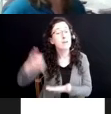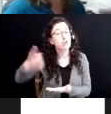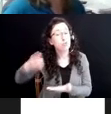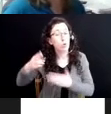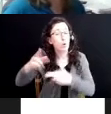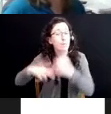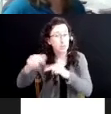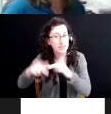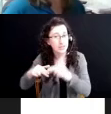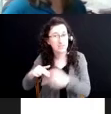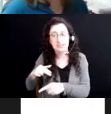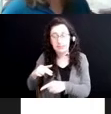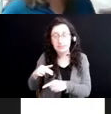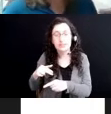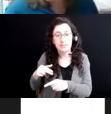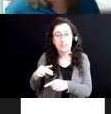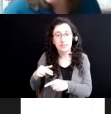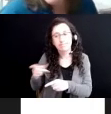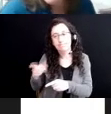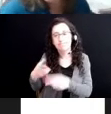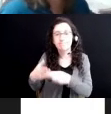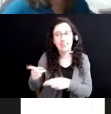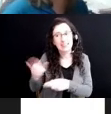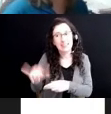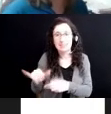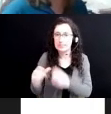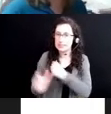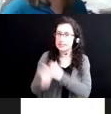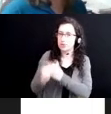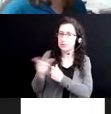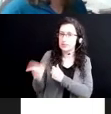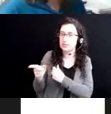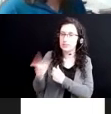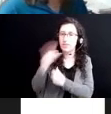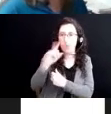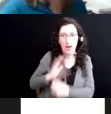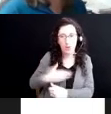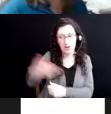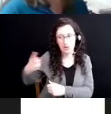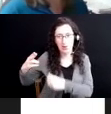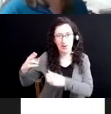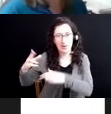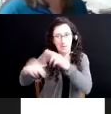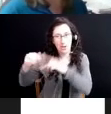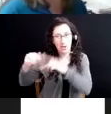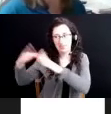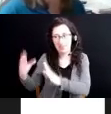tree it was considered a hazard to one of our historical buildings. But instead of removing